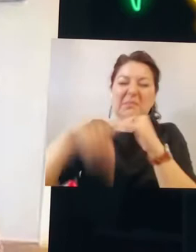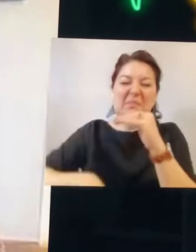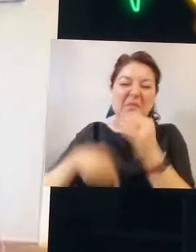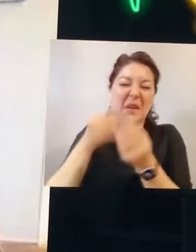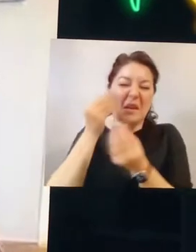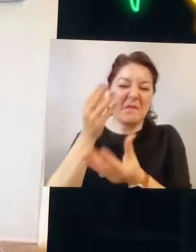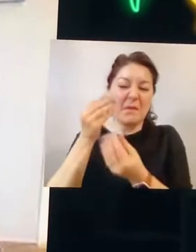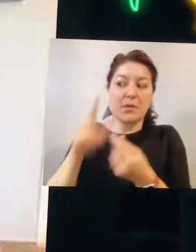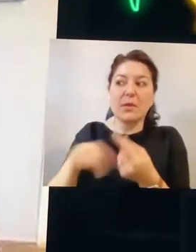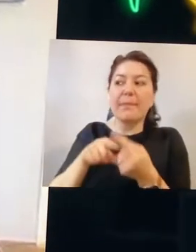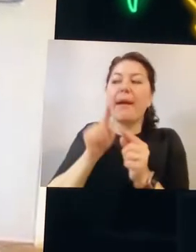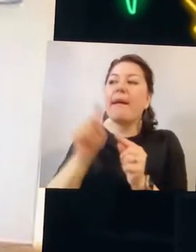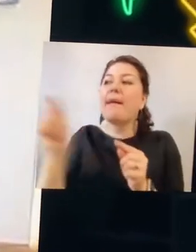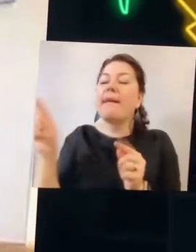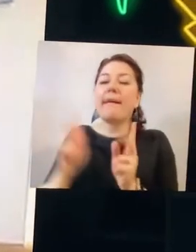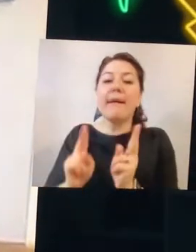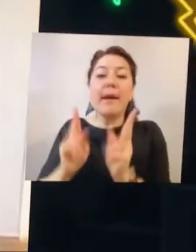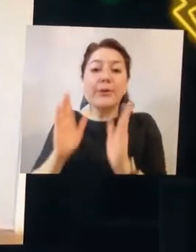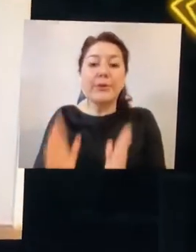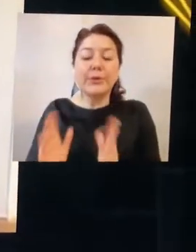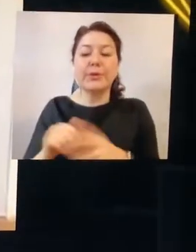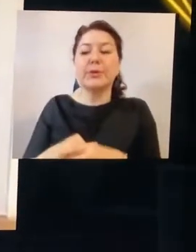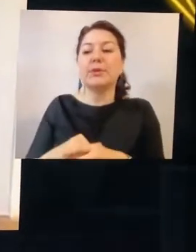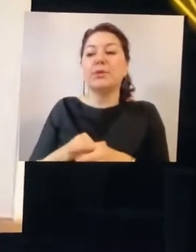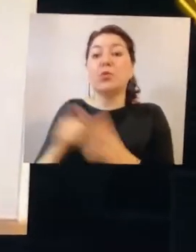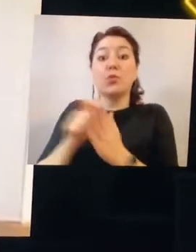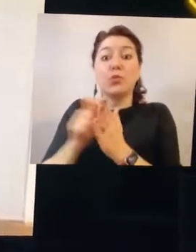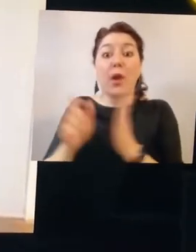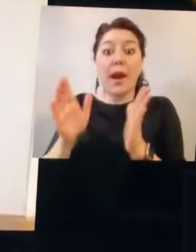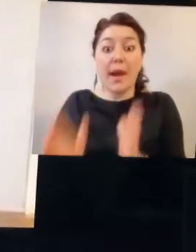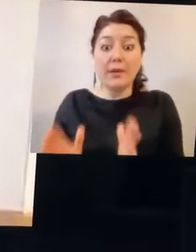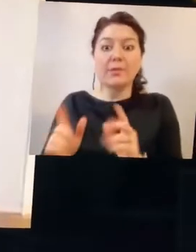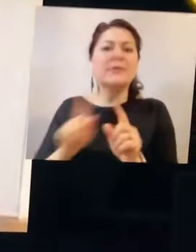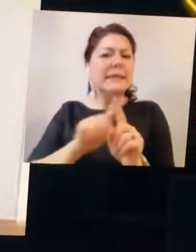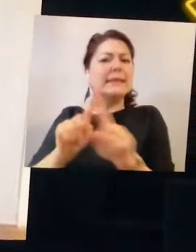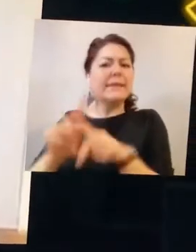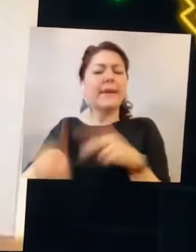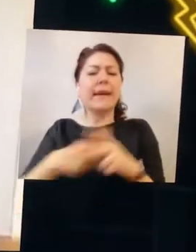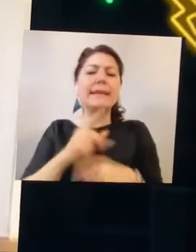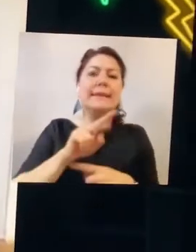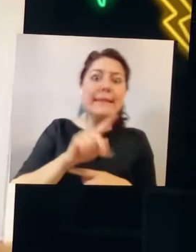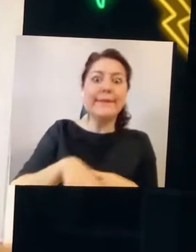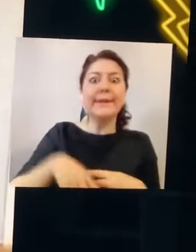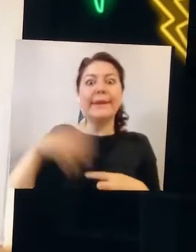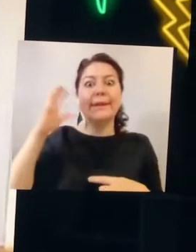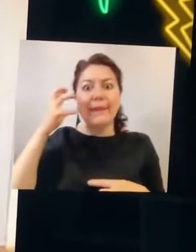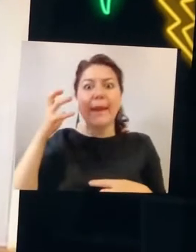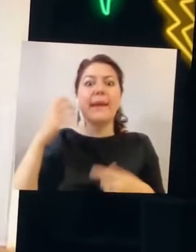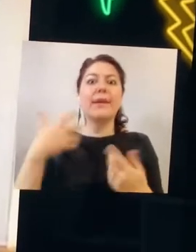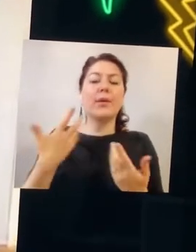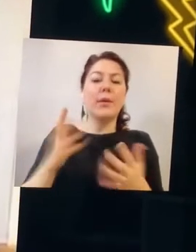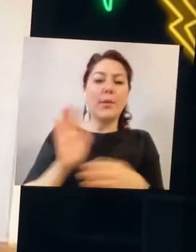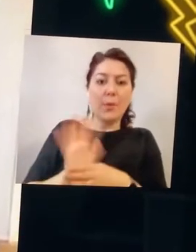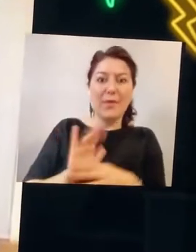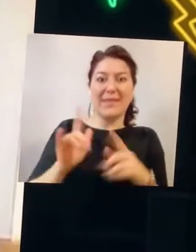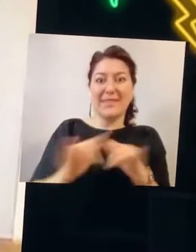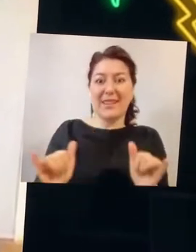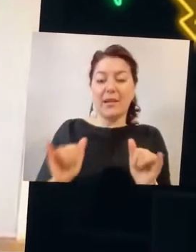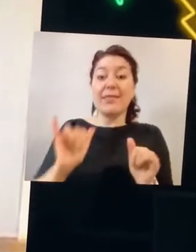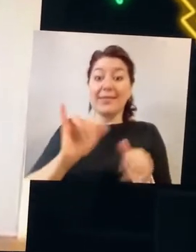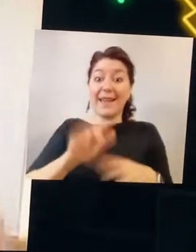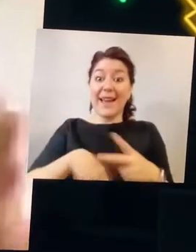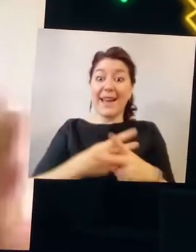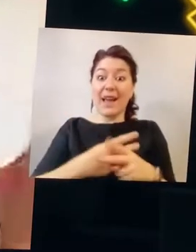editors and writers in different media. Also, research the types of media. You know, there's consumer